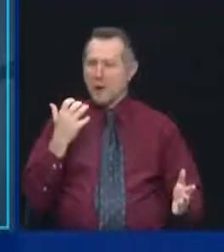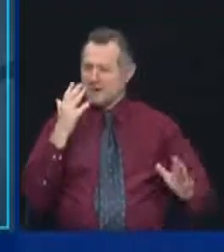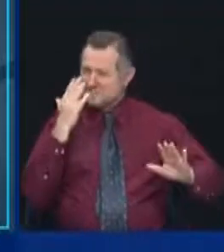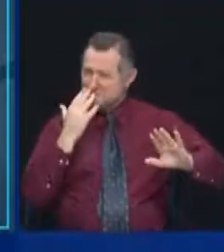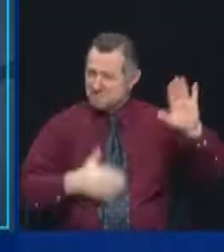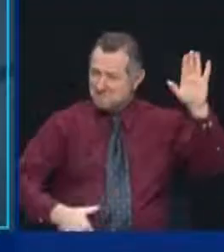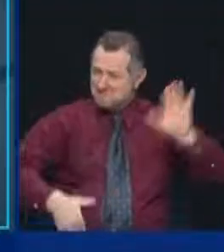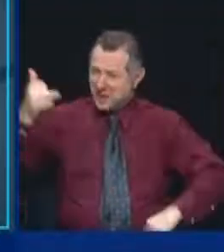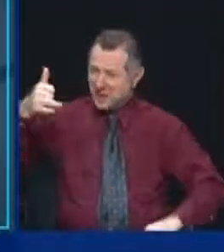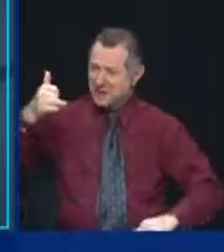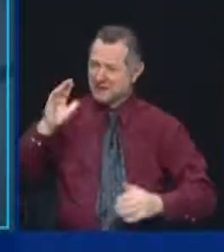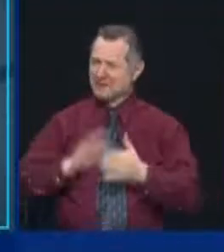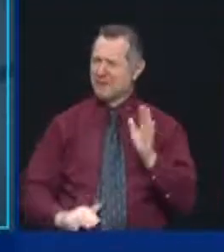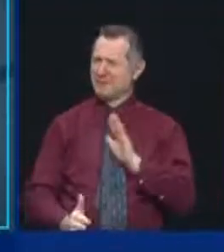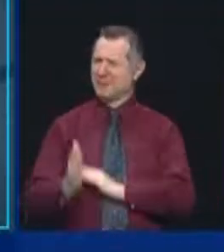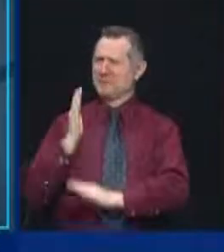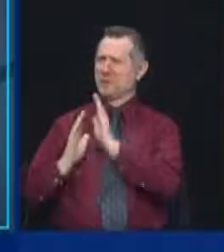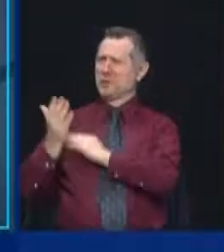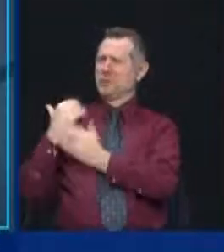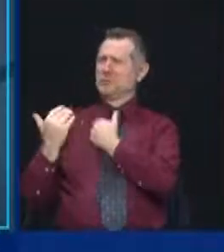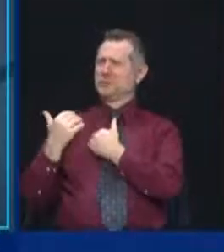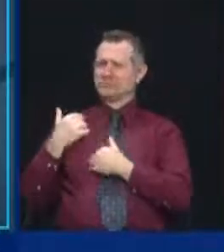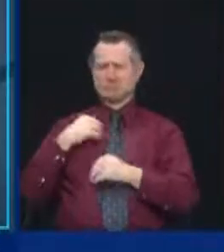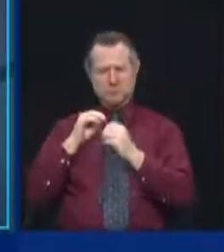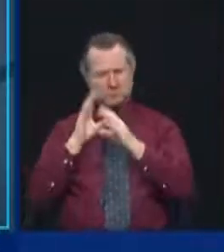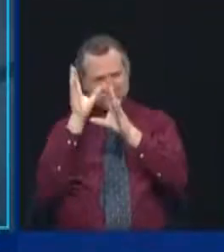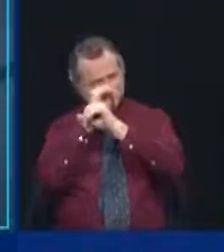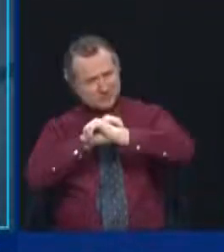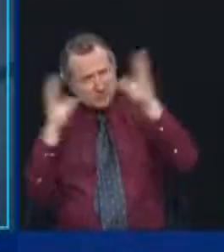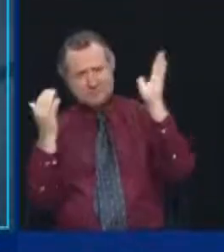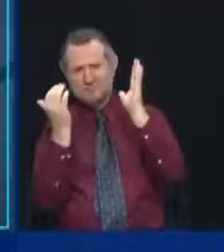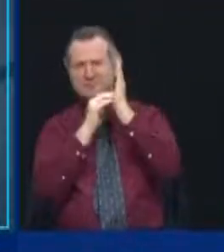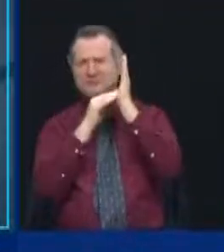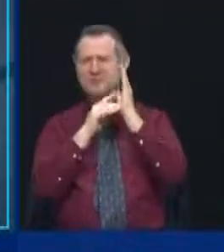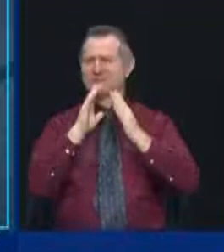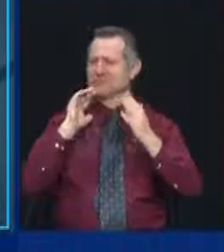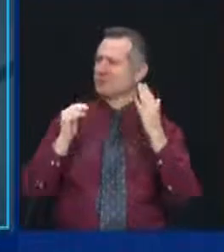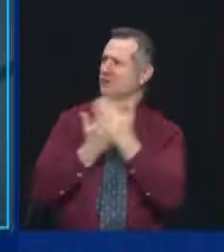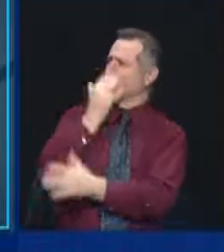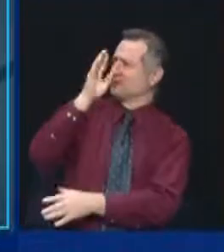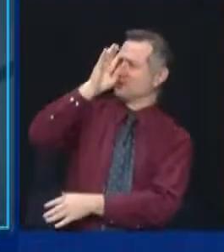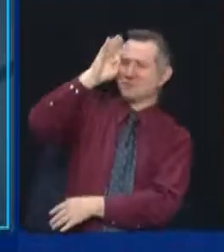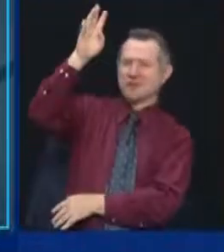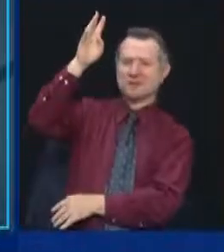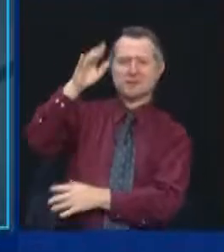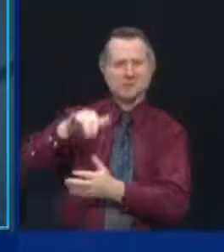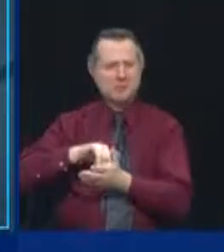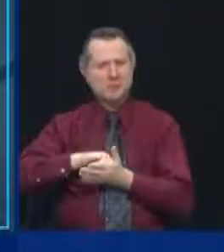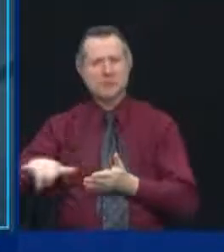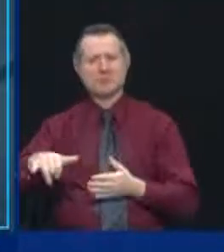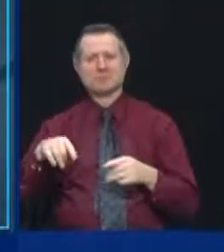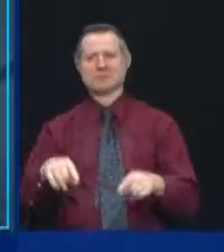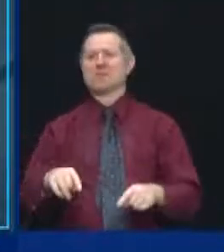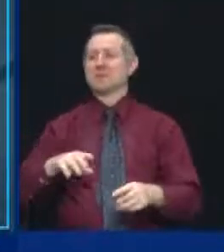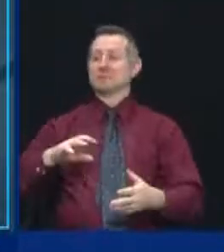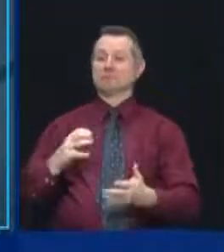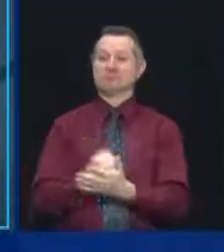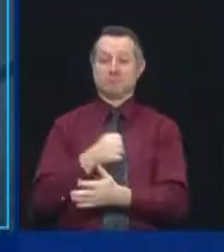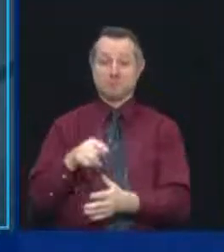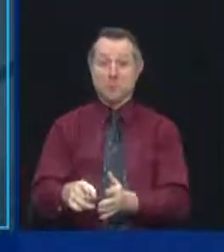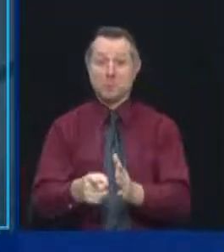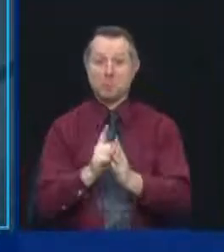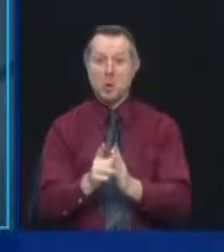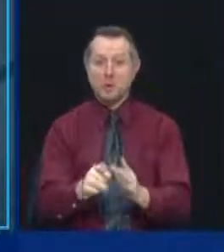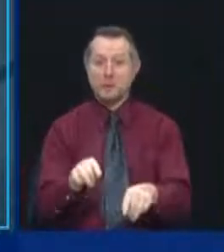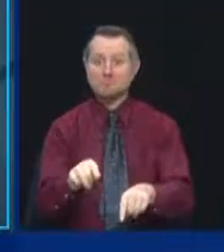want to reimagine New York, reinvent New York, rebuild New York. Take this as a moment of opportunity to